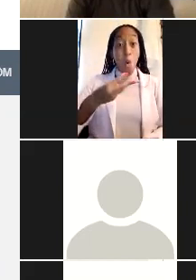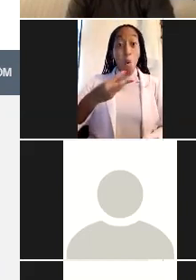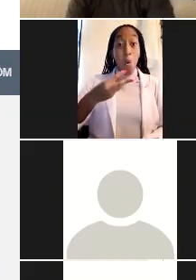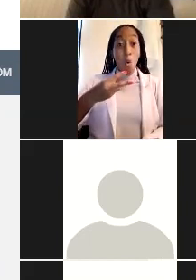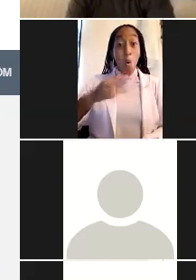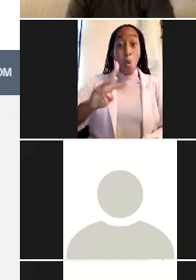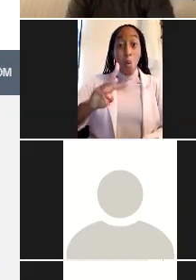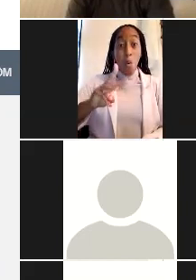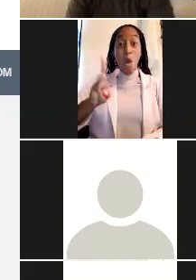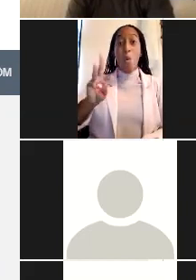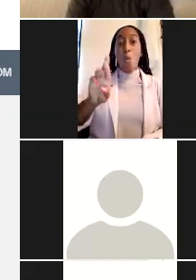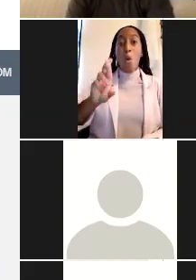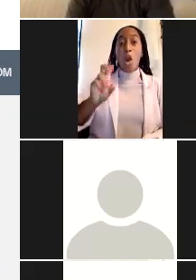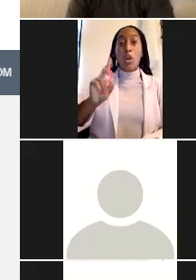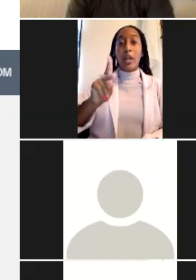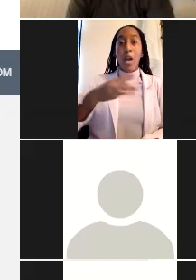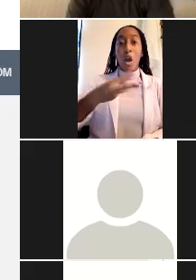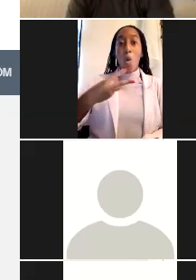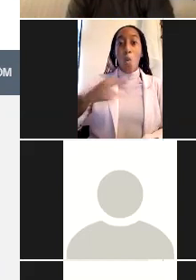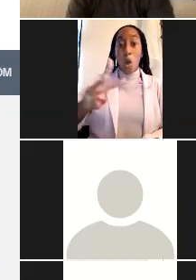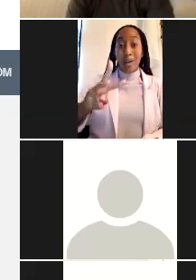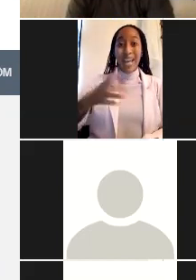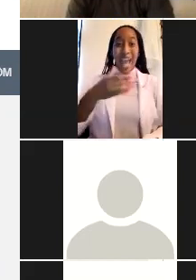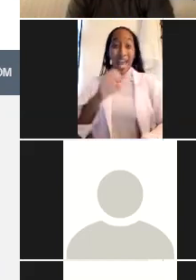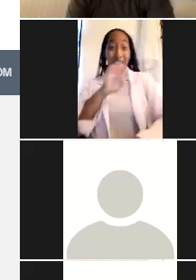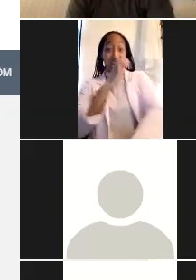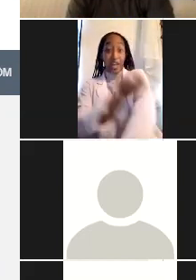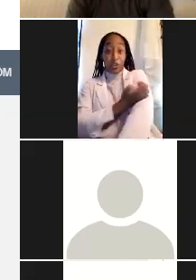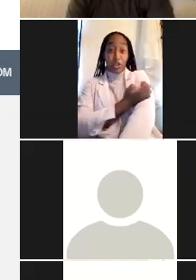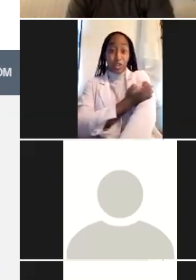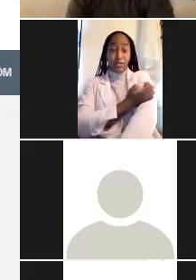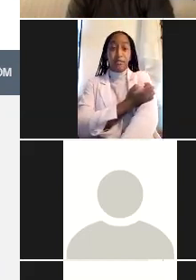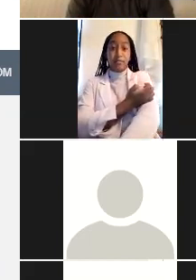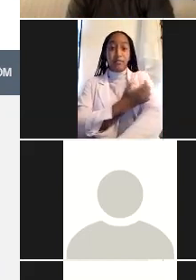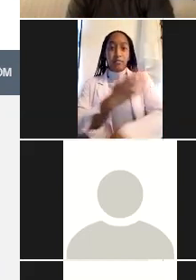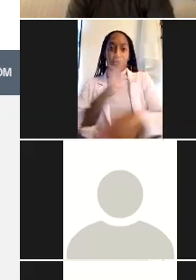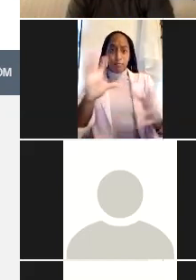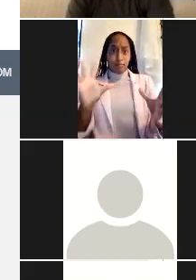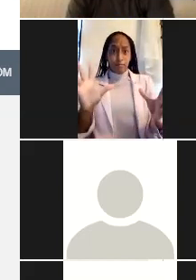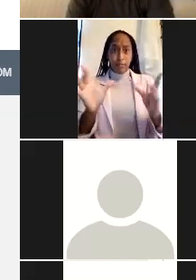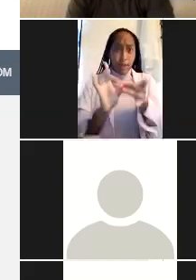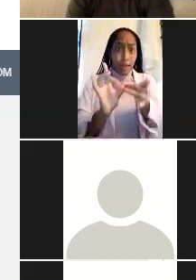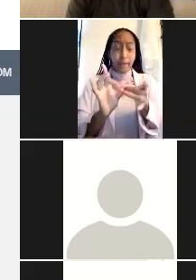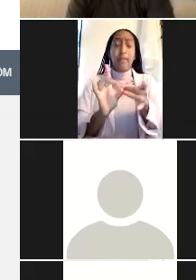We add in energy into a system so that we can get work out of a system.